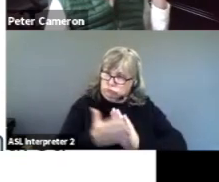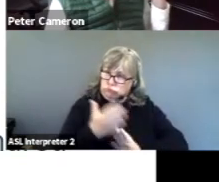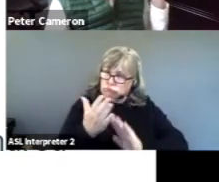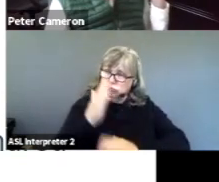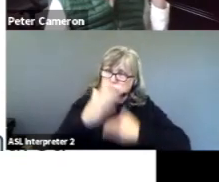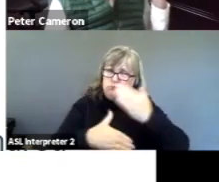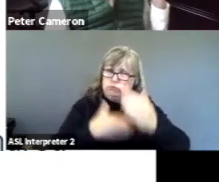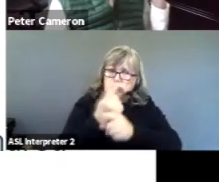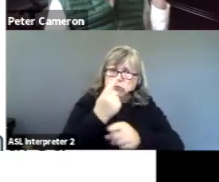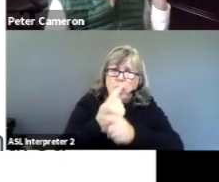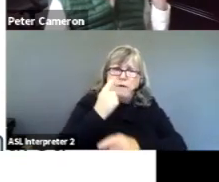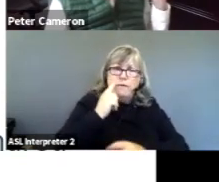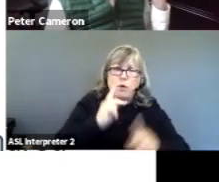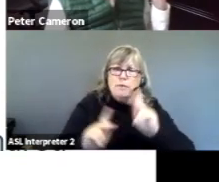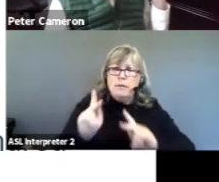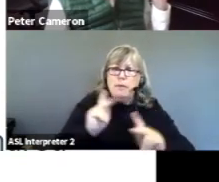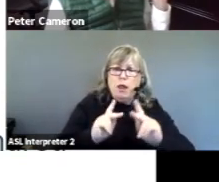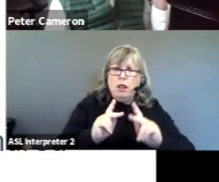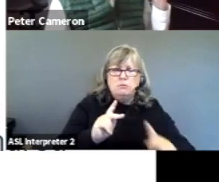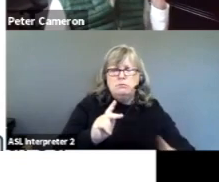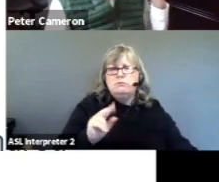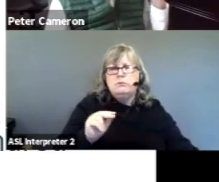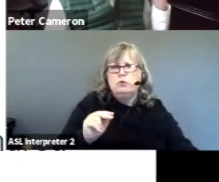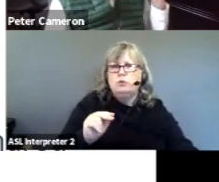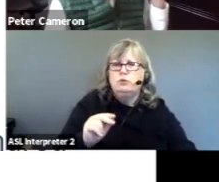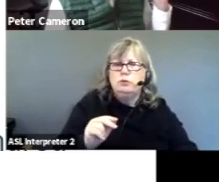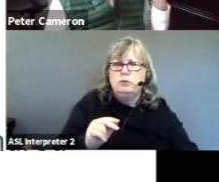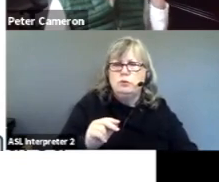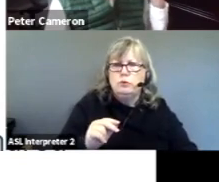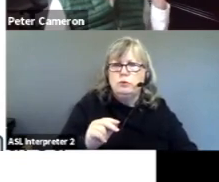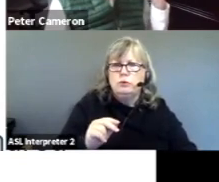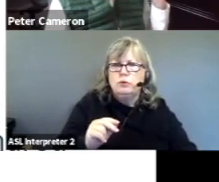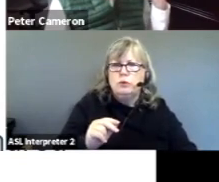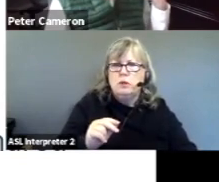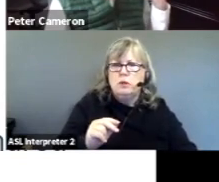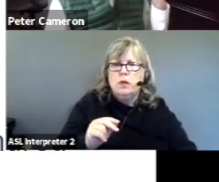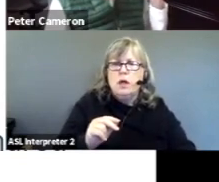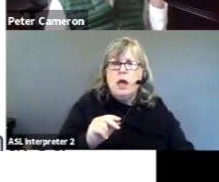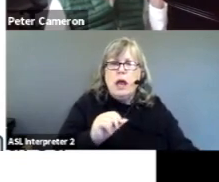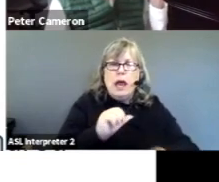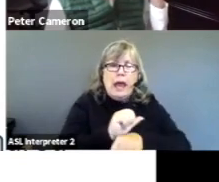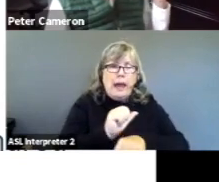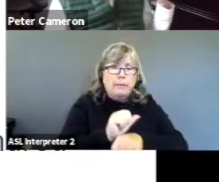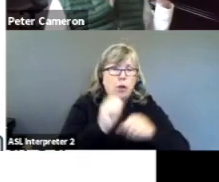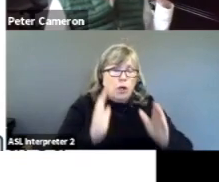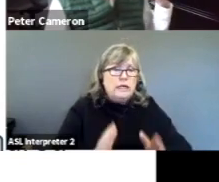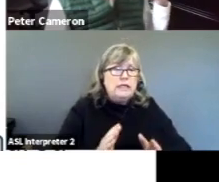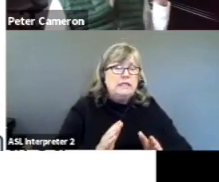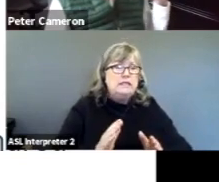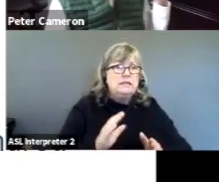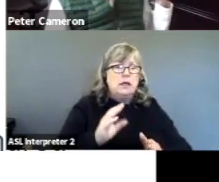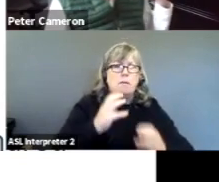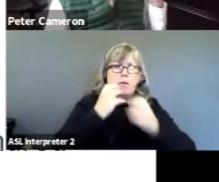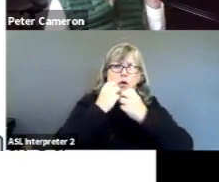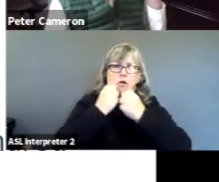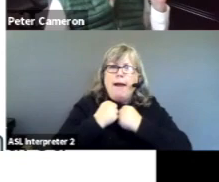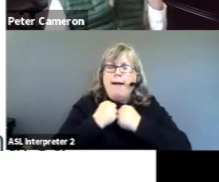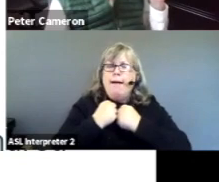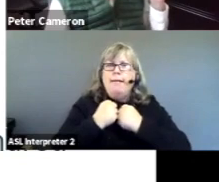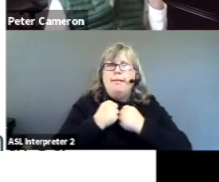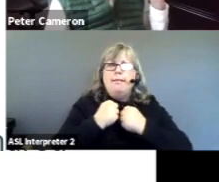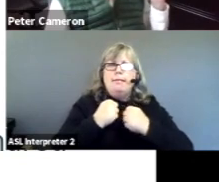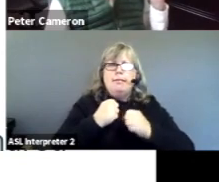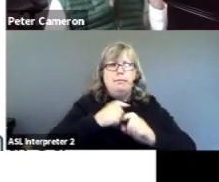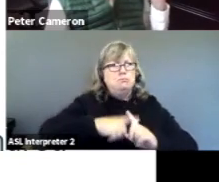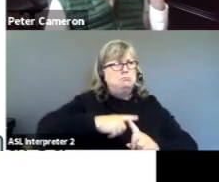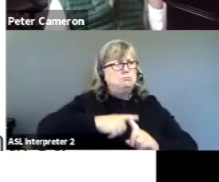consumers? No. 85% of employees' morale and motivation has declined sharply. It does